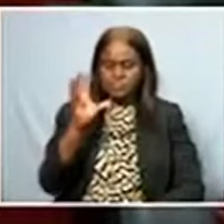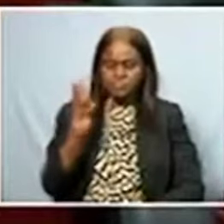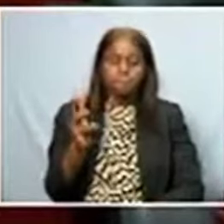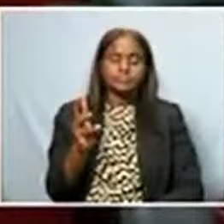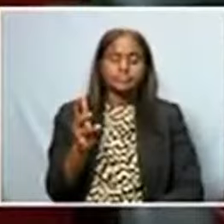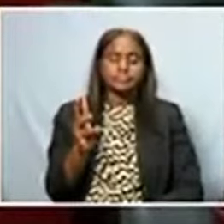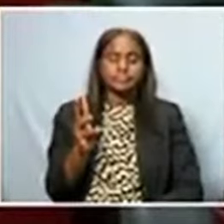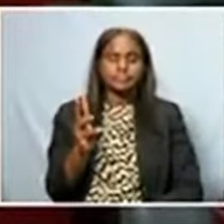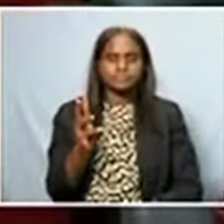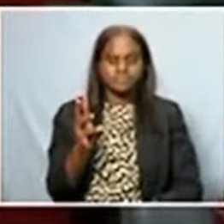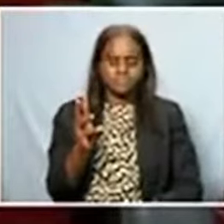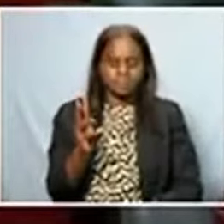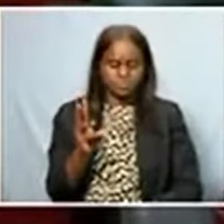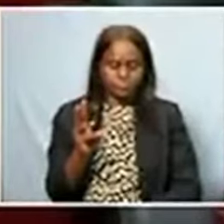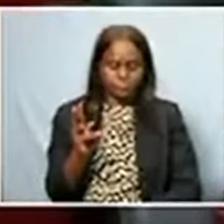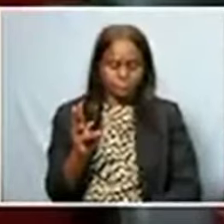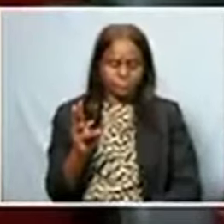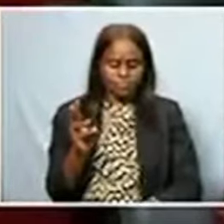2026.